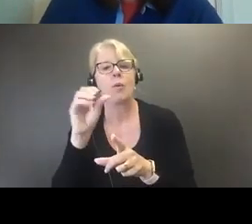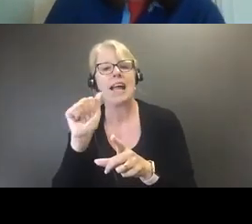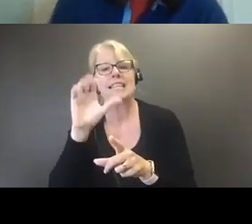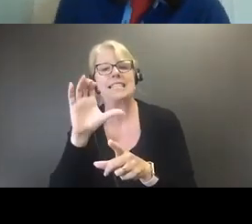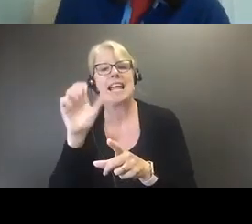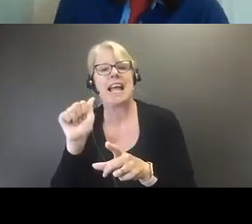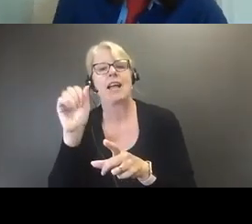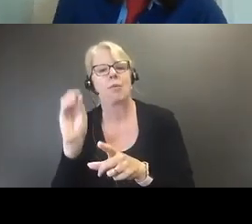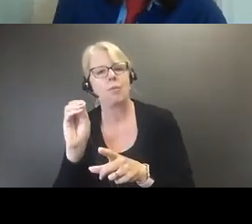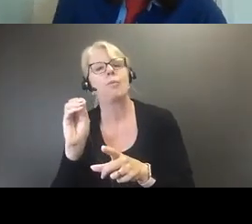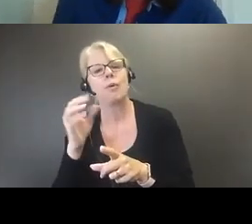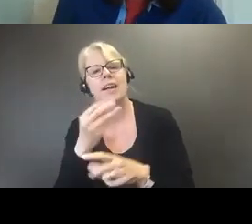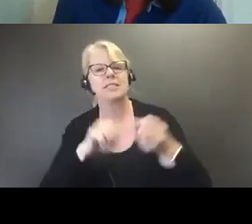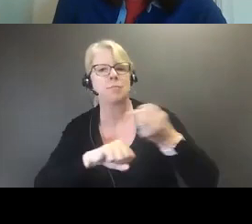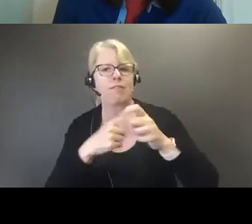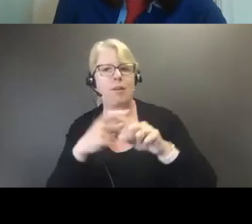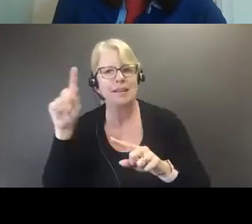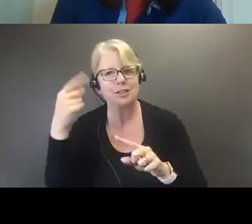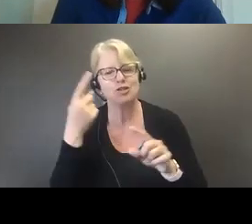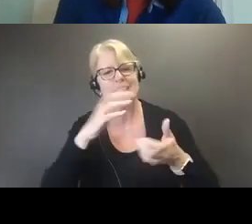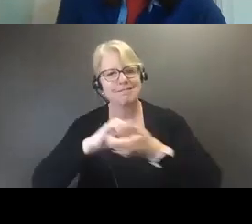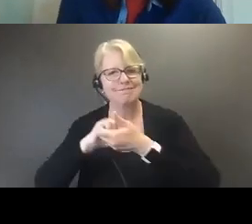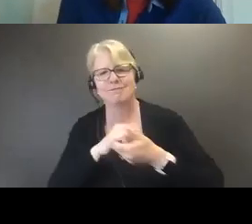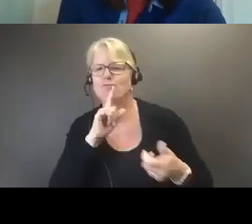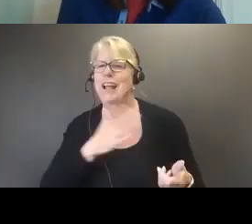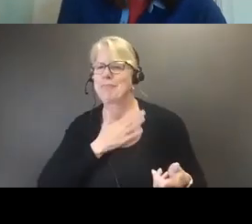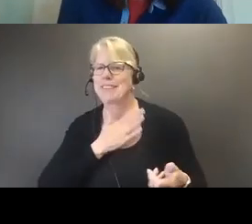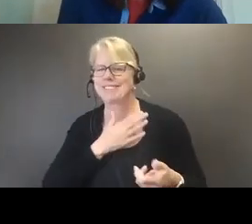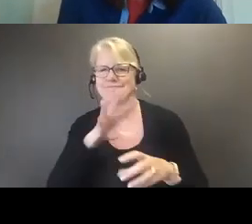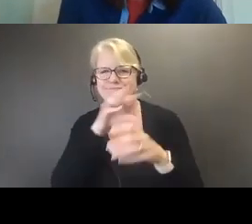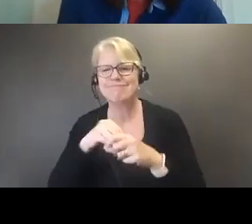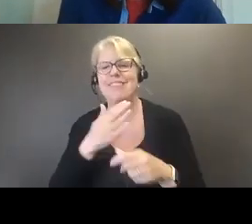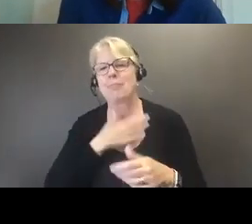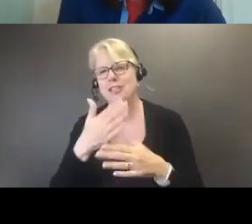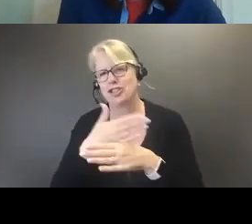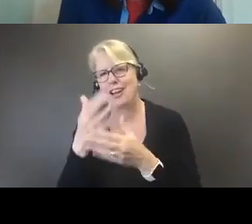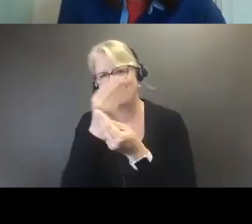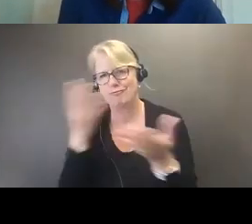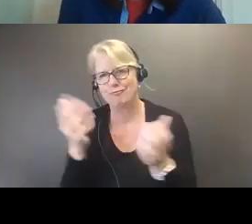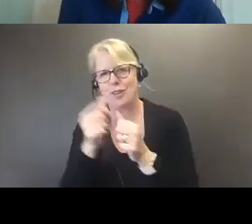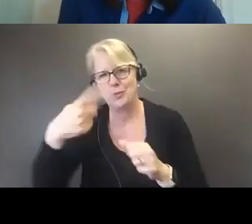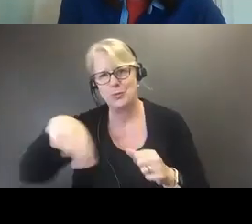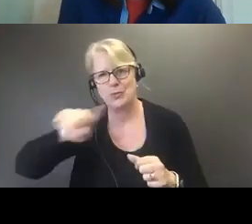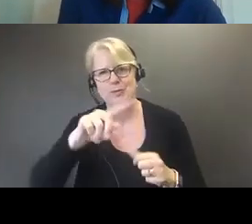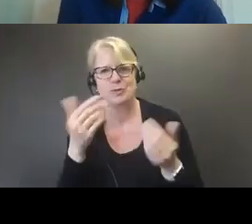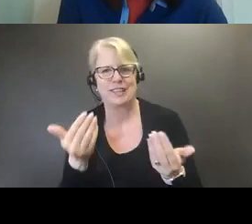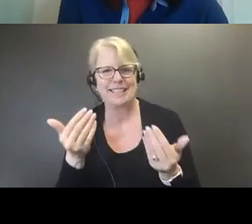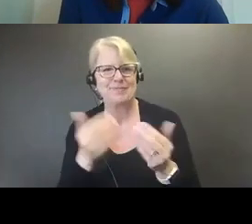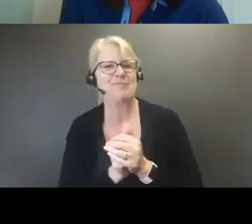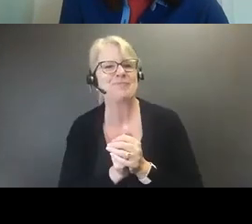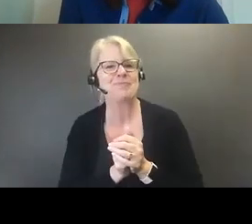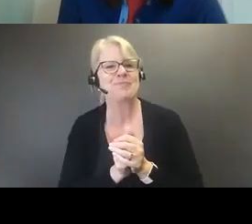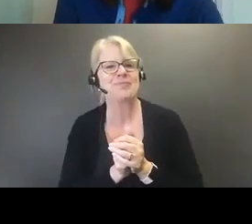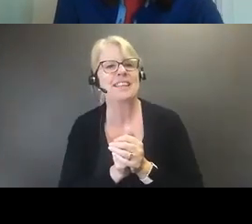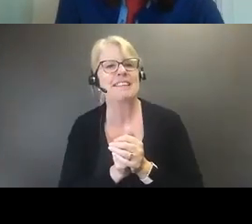ministry. And I'm very happy to be a part of it. I'm happy to share this information with you today.